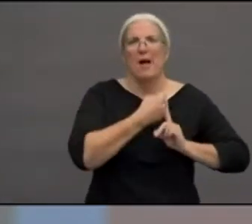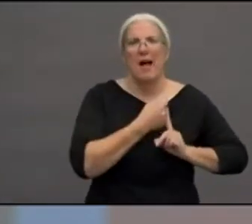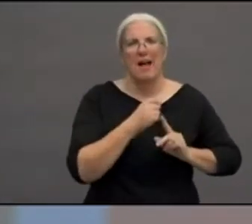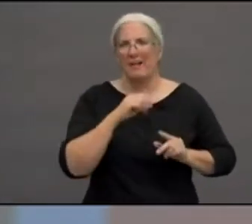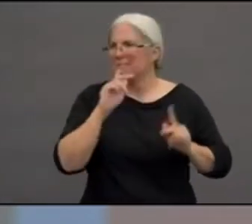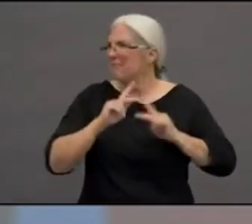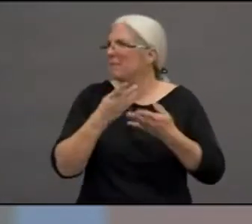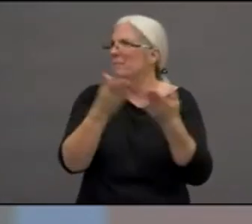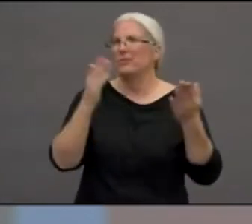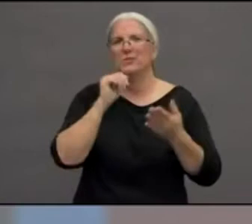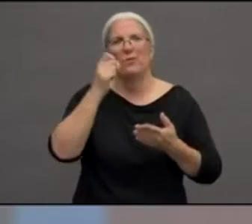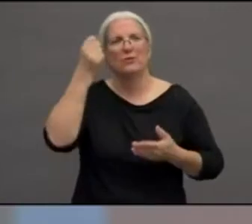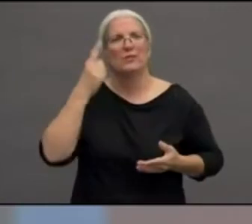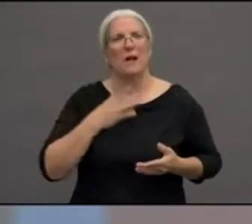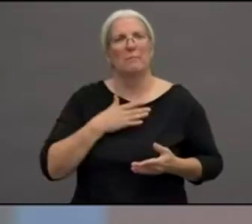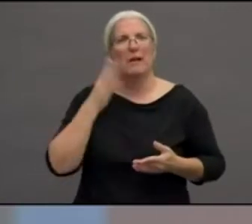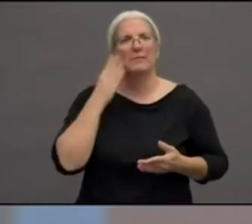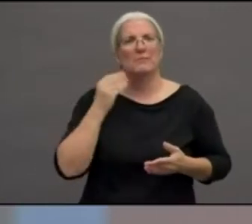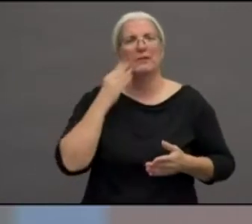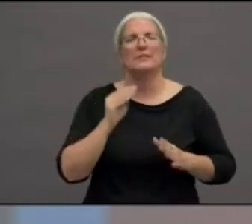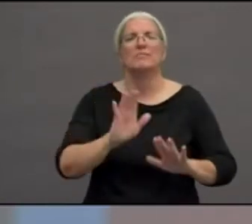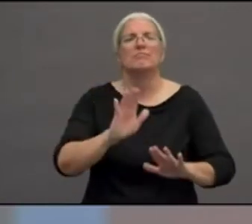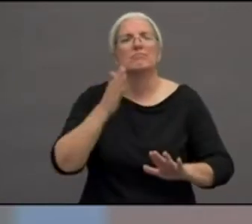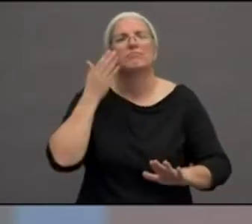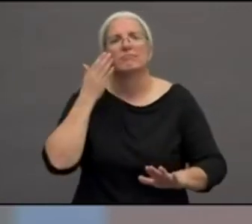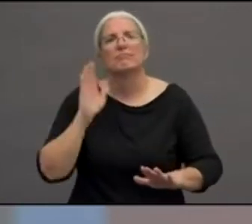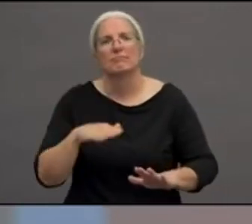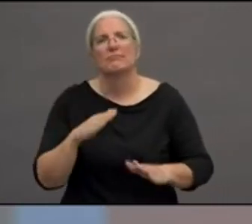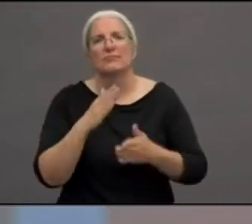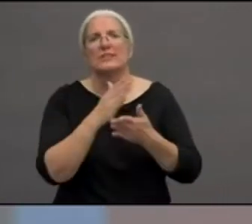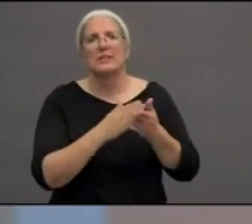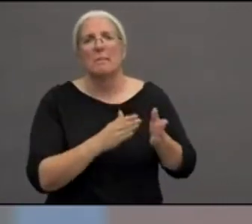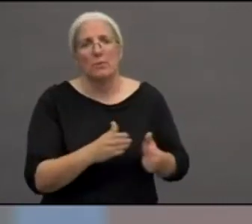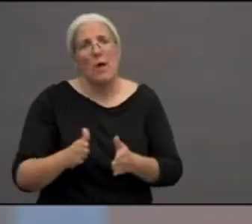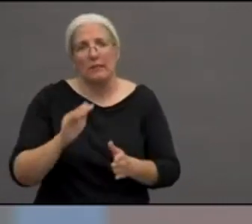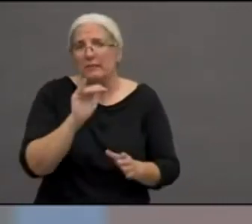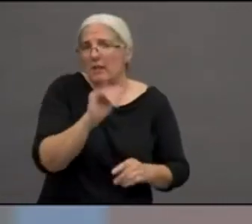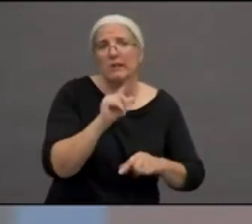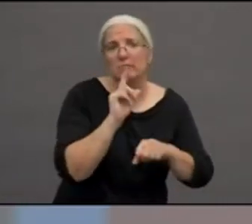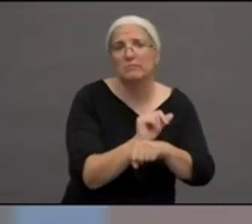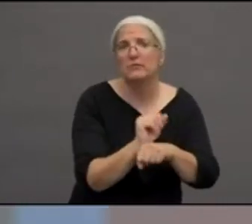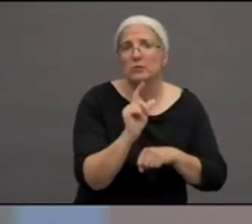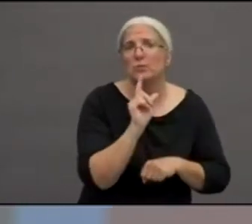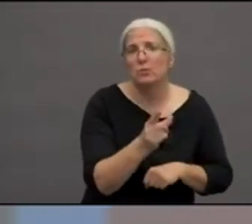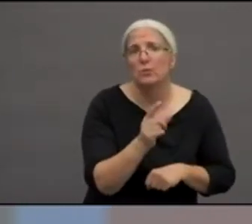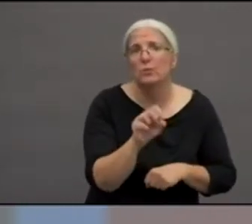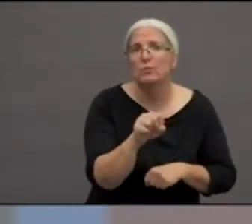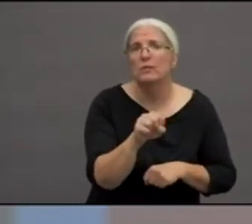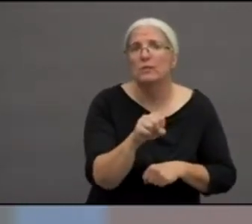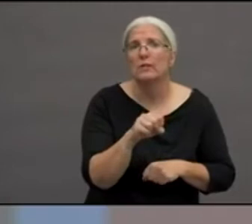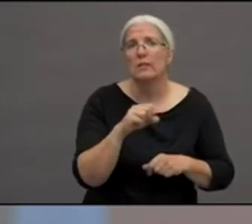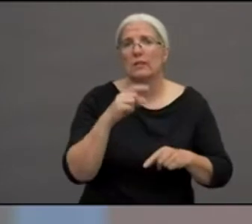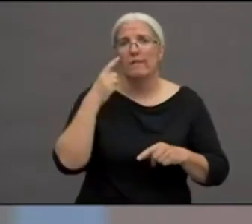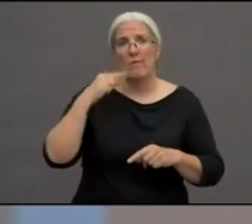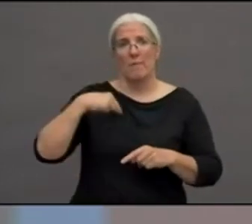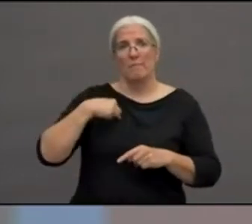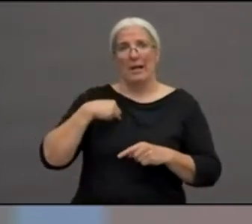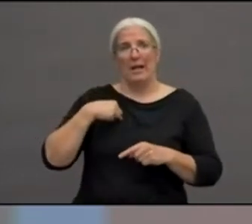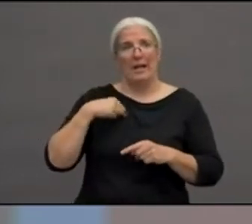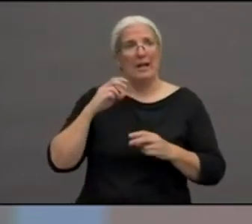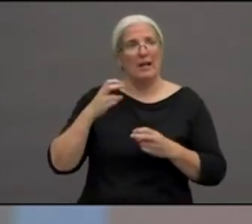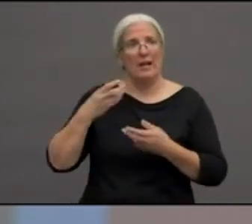my experience. And in some ways, to a certain extent, this is actually true. You're a unique individual, and